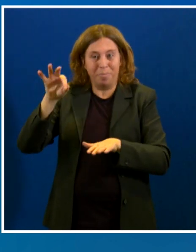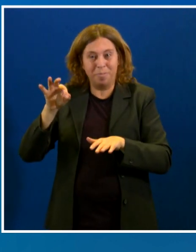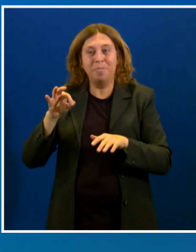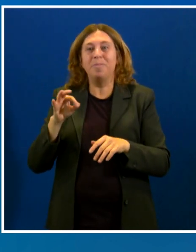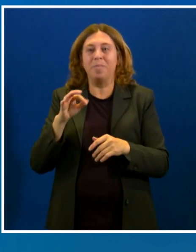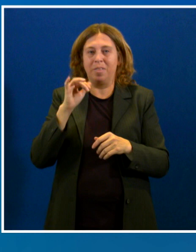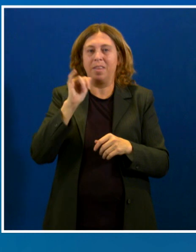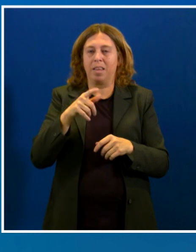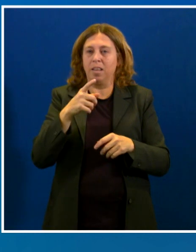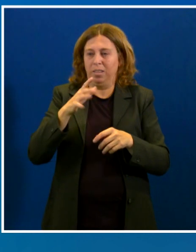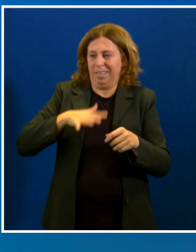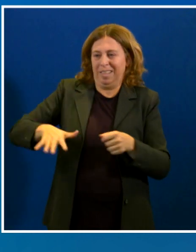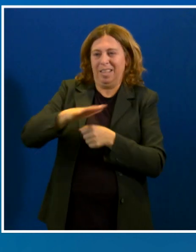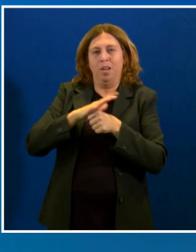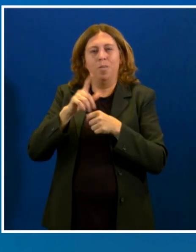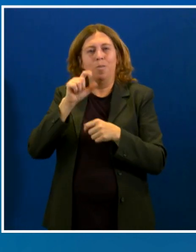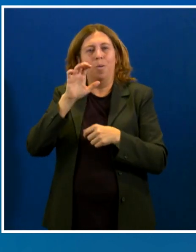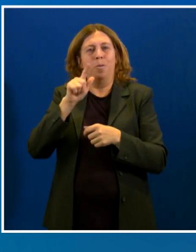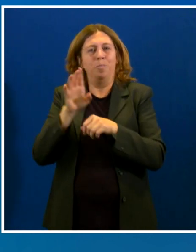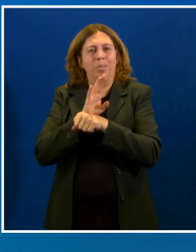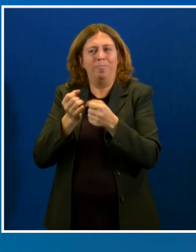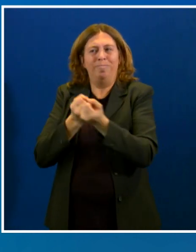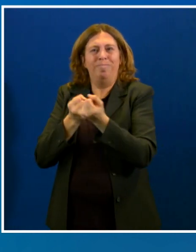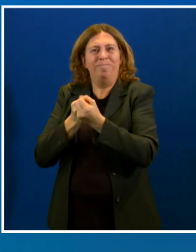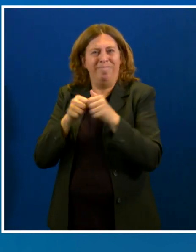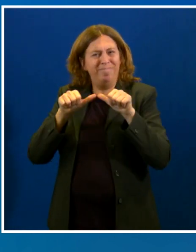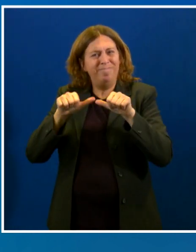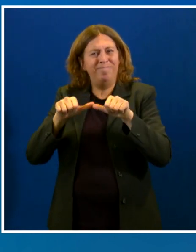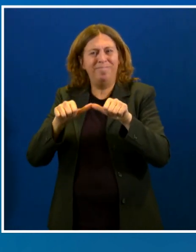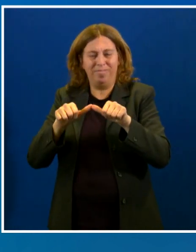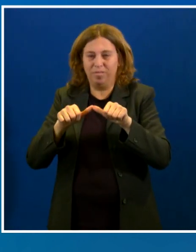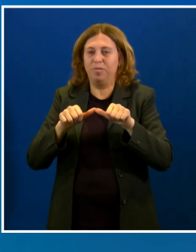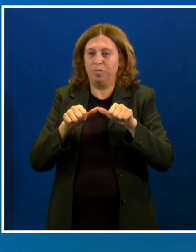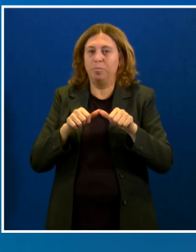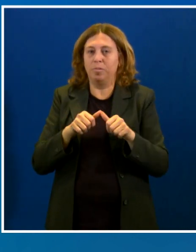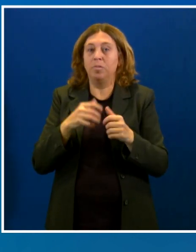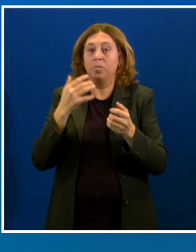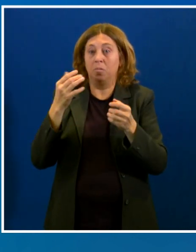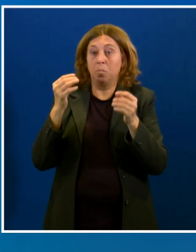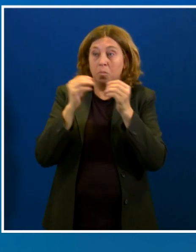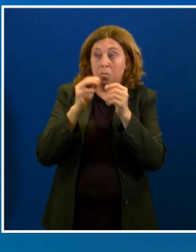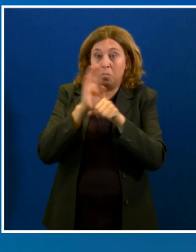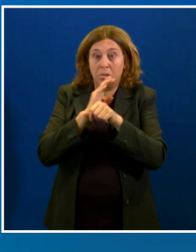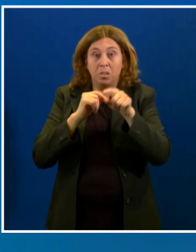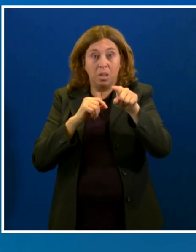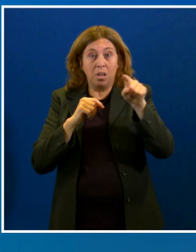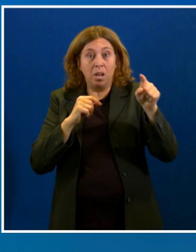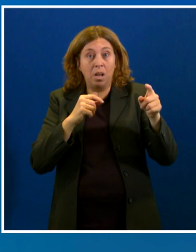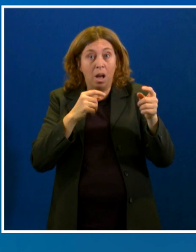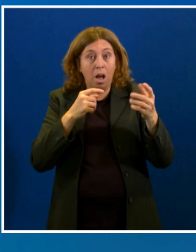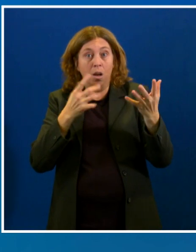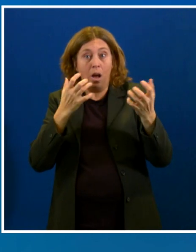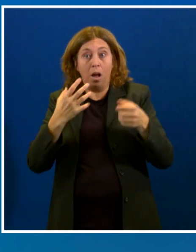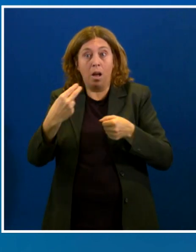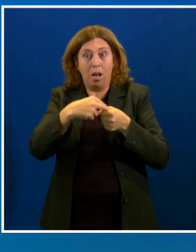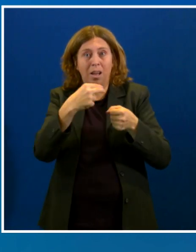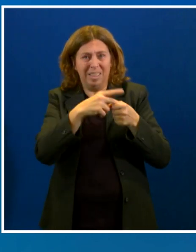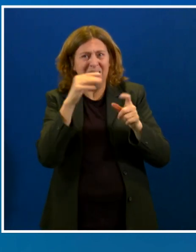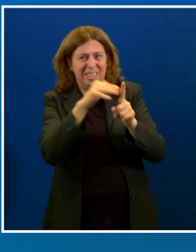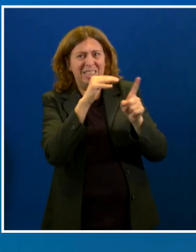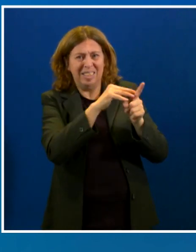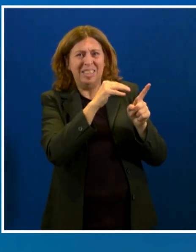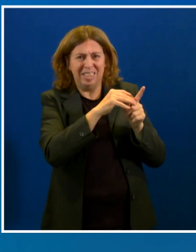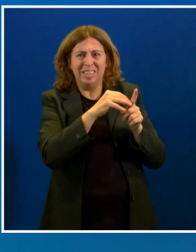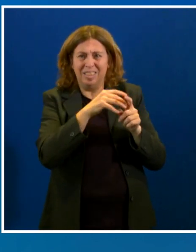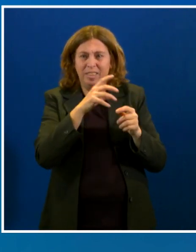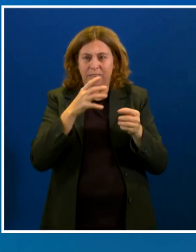going. We're working to encourage more businesses to let us help them get through the permitting process for outdoor seating and get